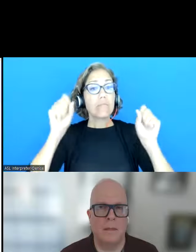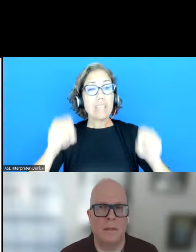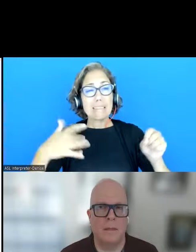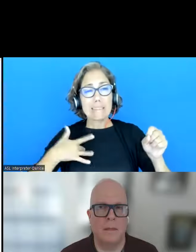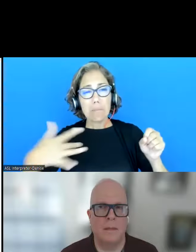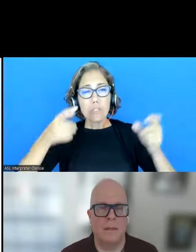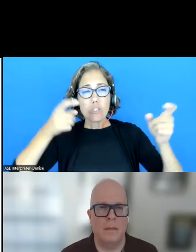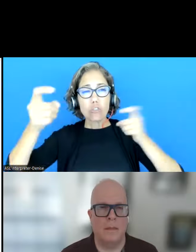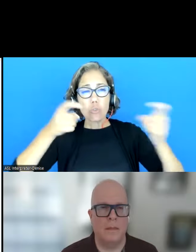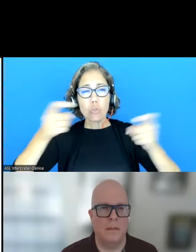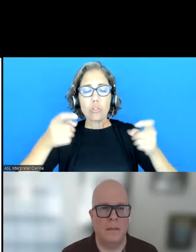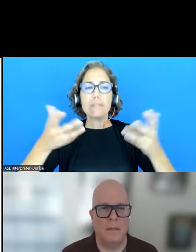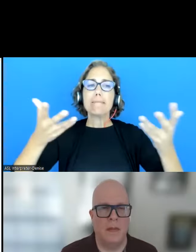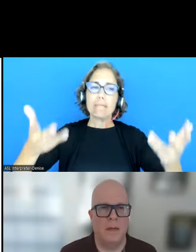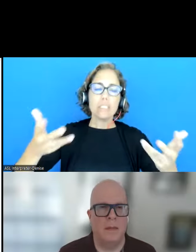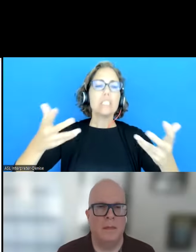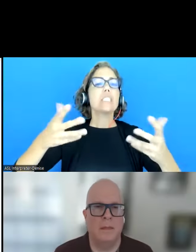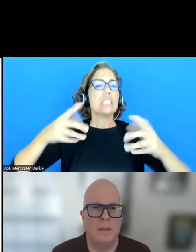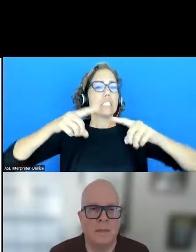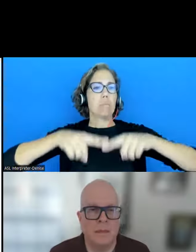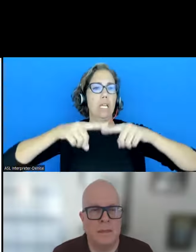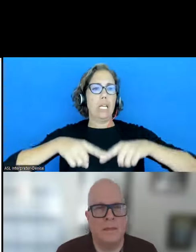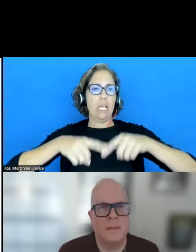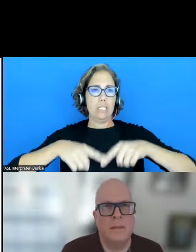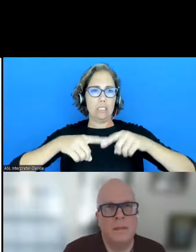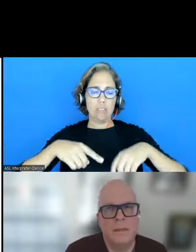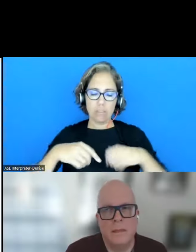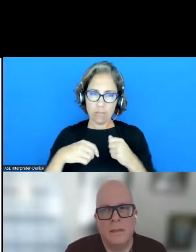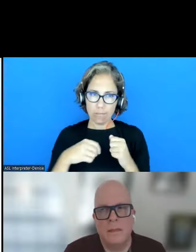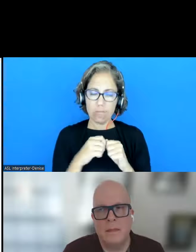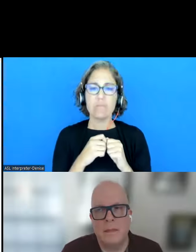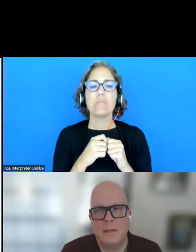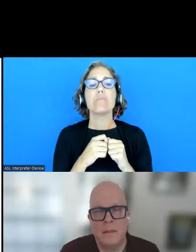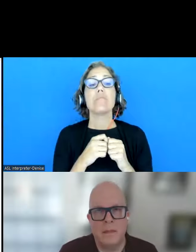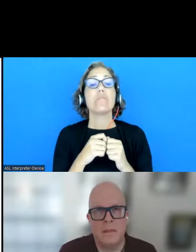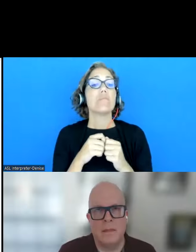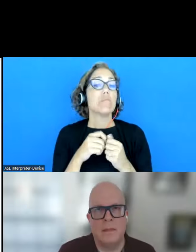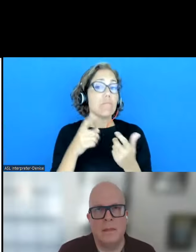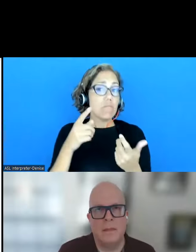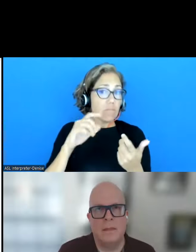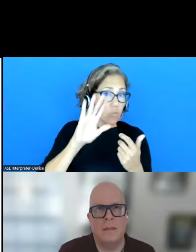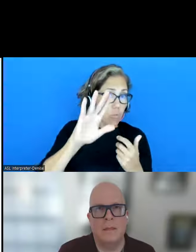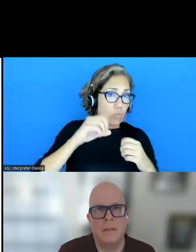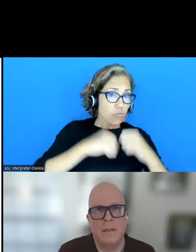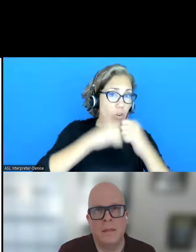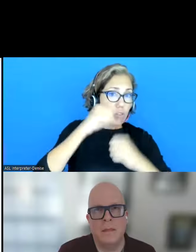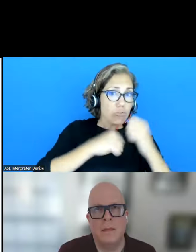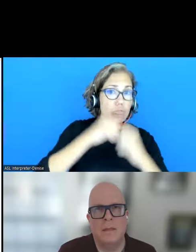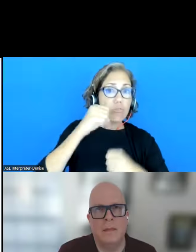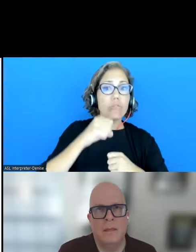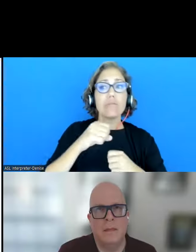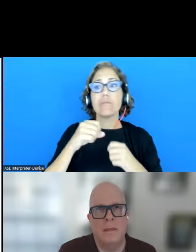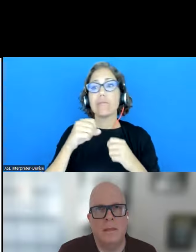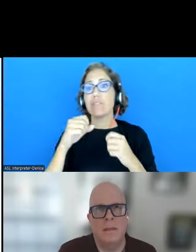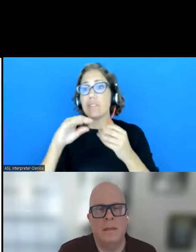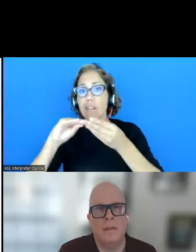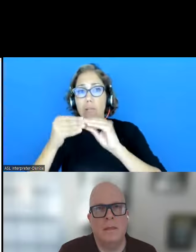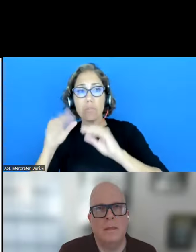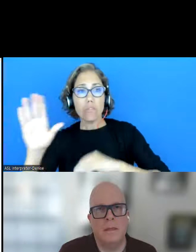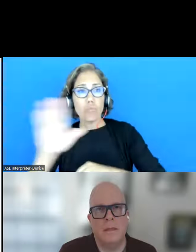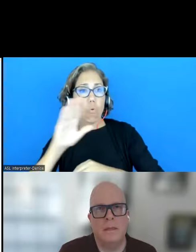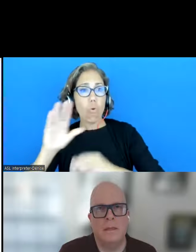might depend on multiple factors: the way you're structured, the size of your